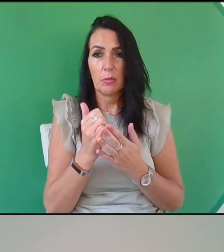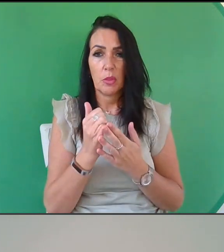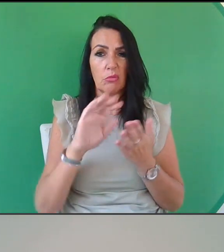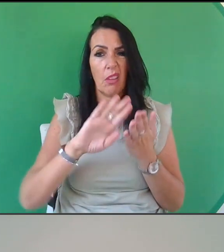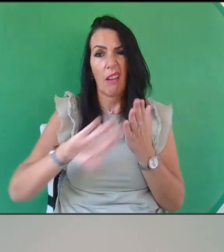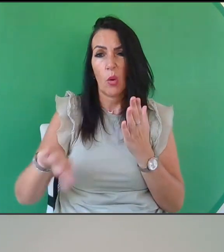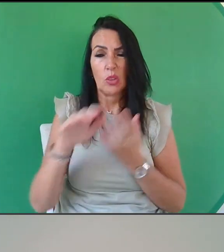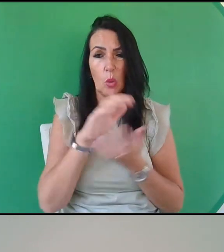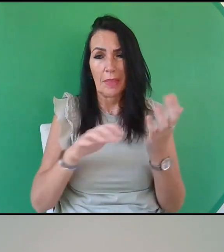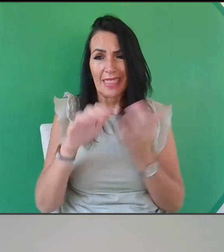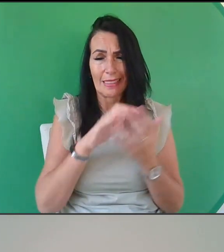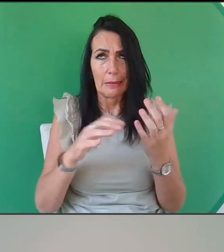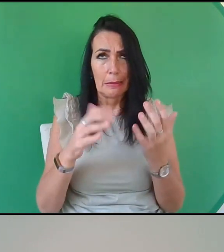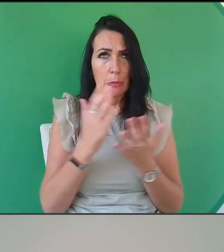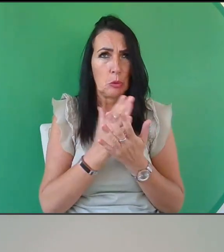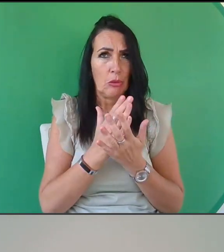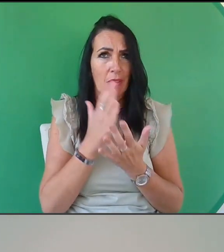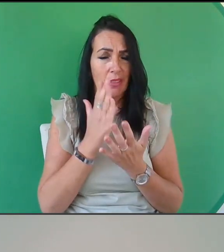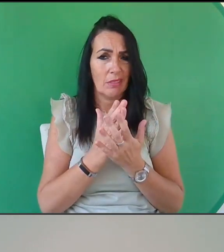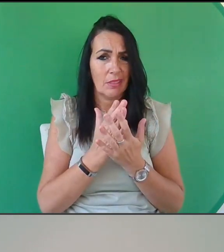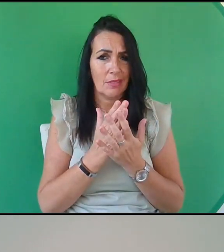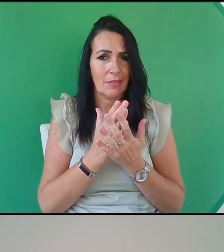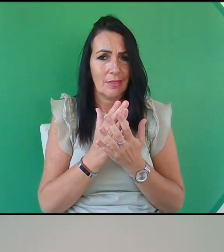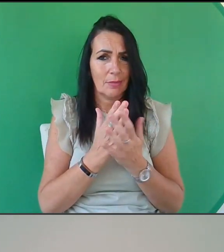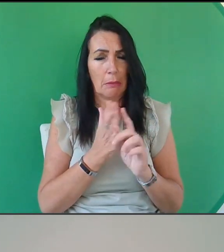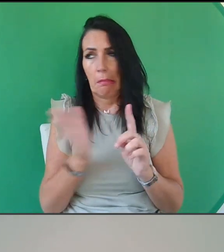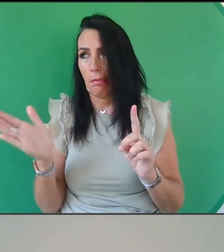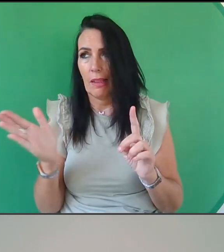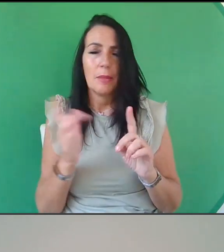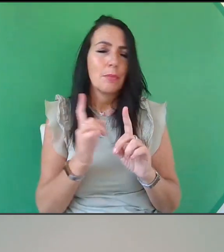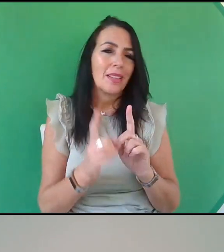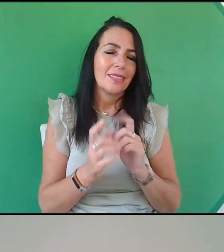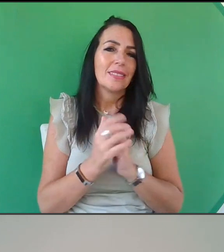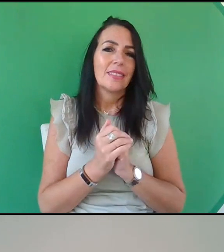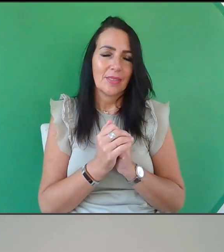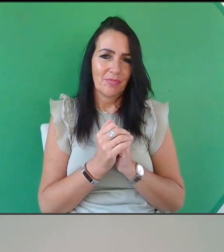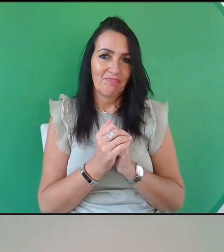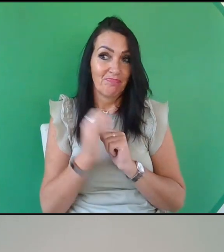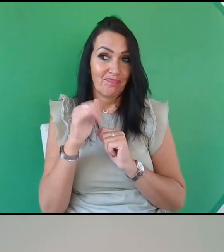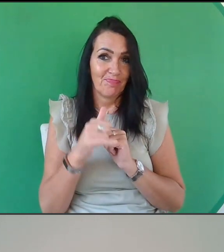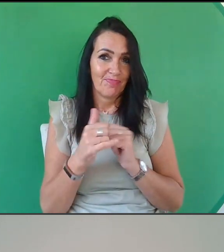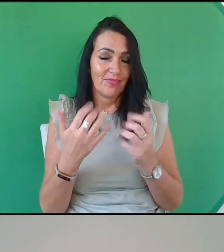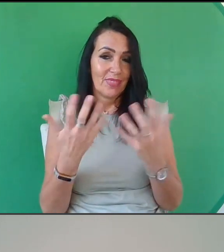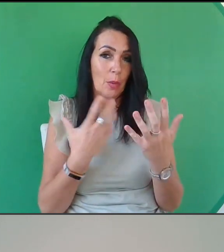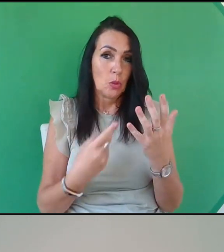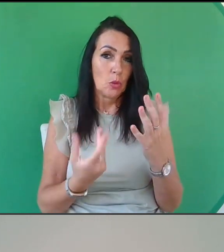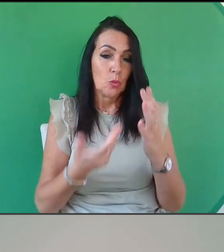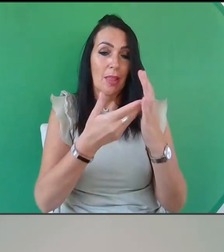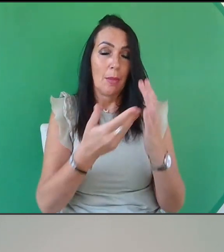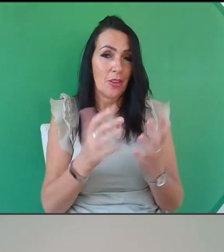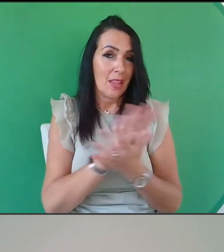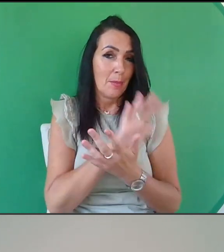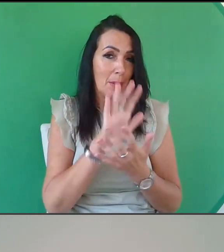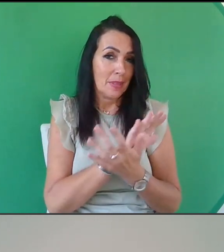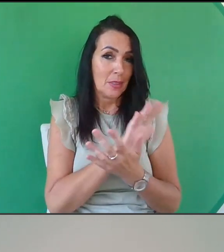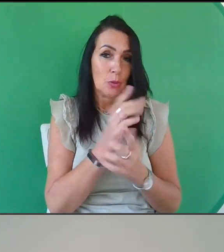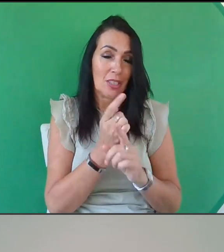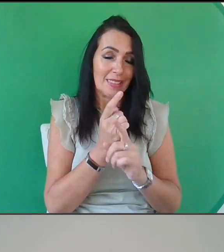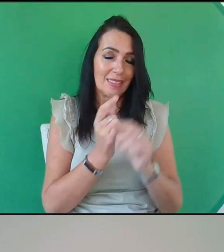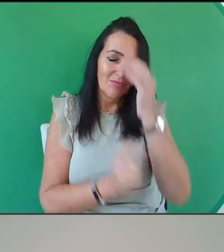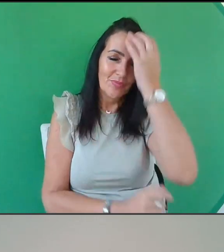I don't know if that's a bit of a vague answer to that, but yeah, if anyone wants to elaborate, happy to chat.